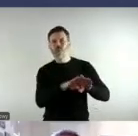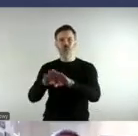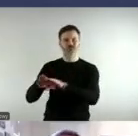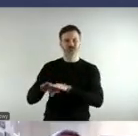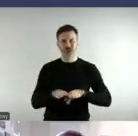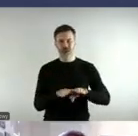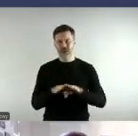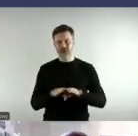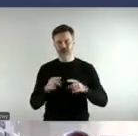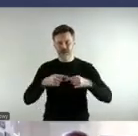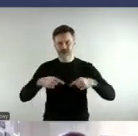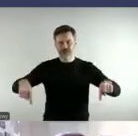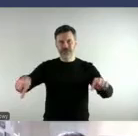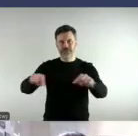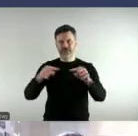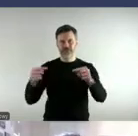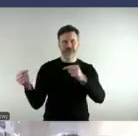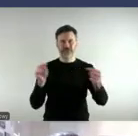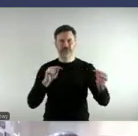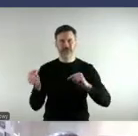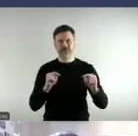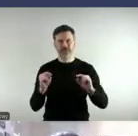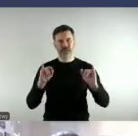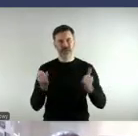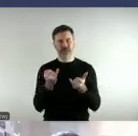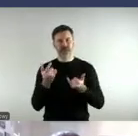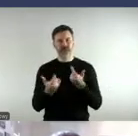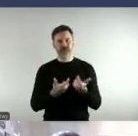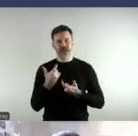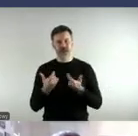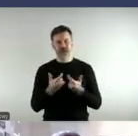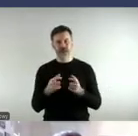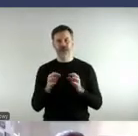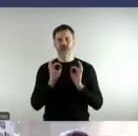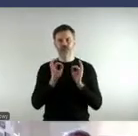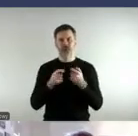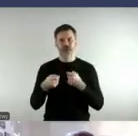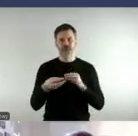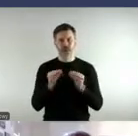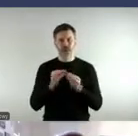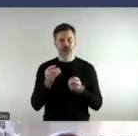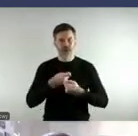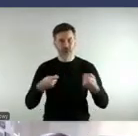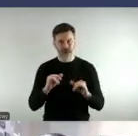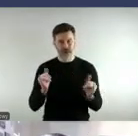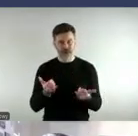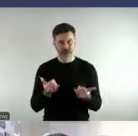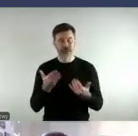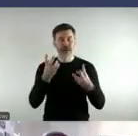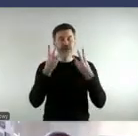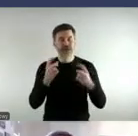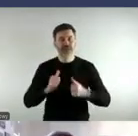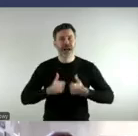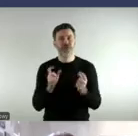the representatives of their function, of their office, but they're just regular members of the group, solving problems, taking part